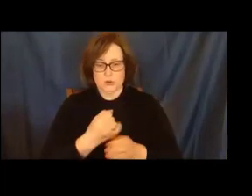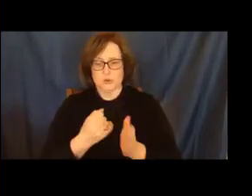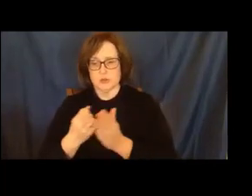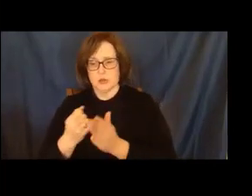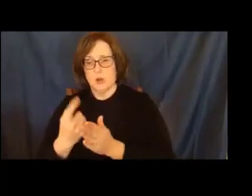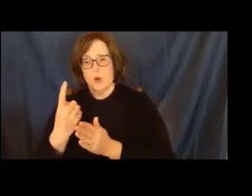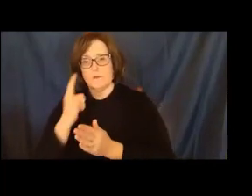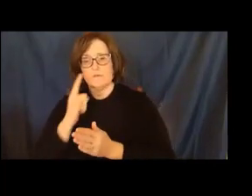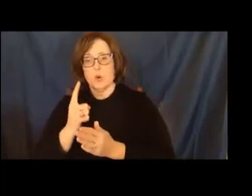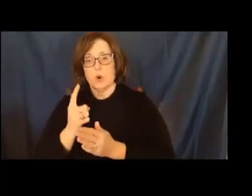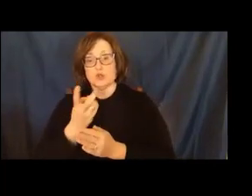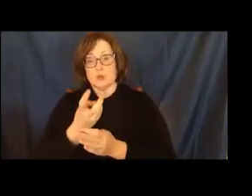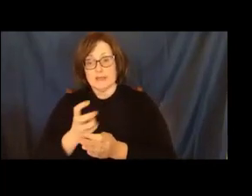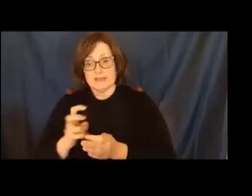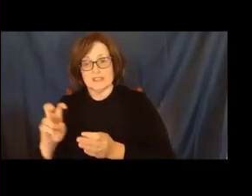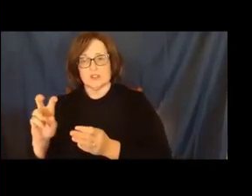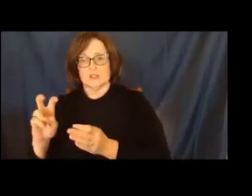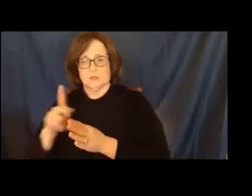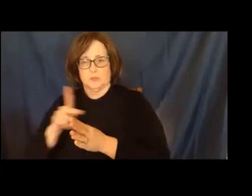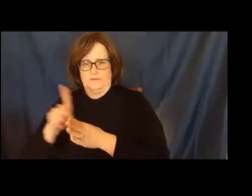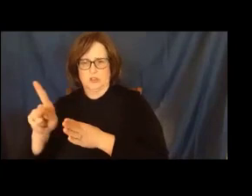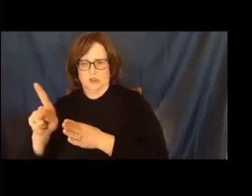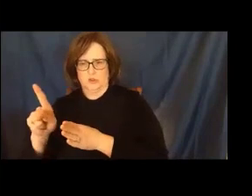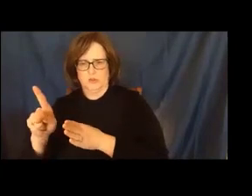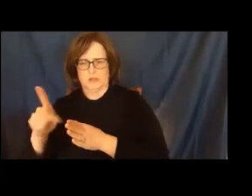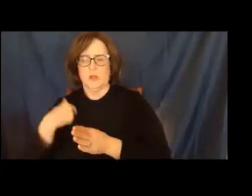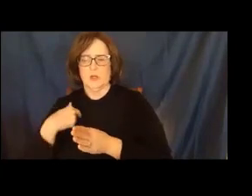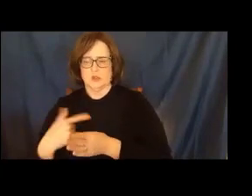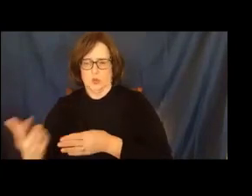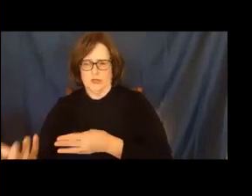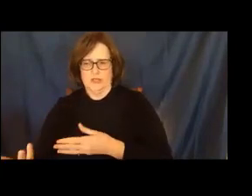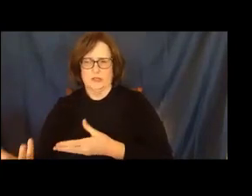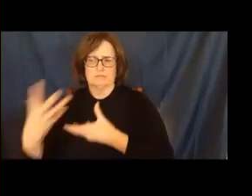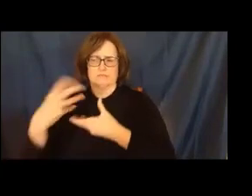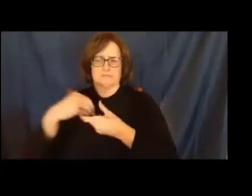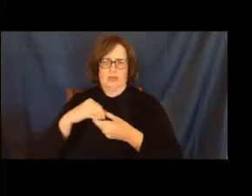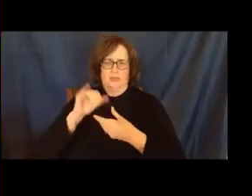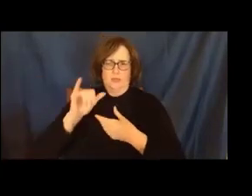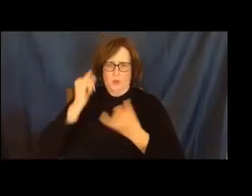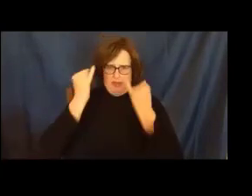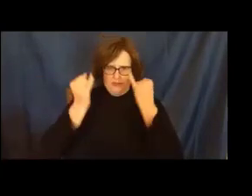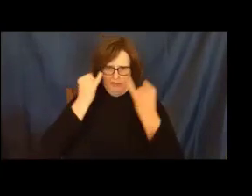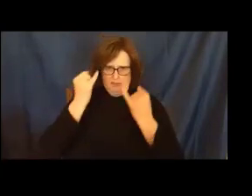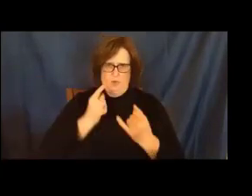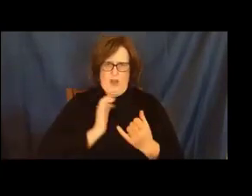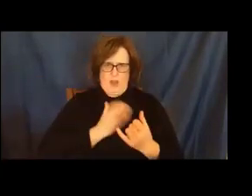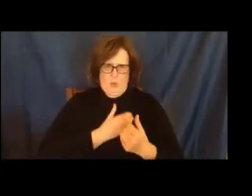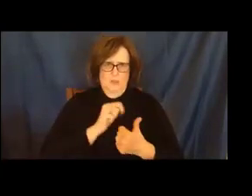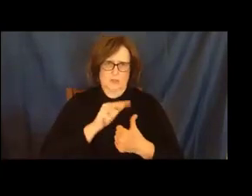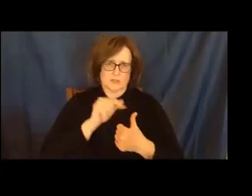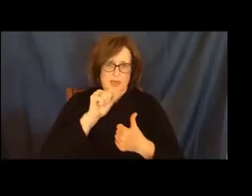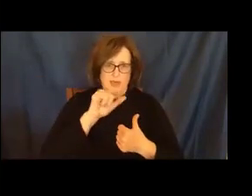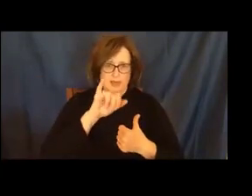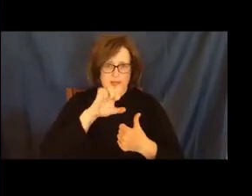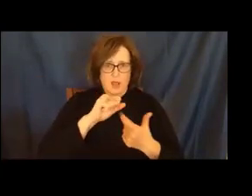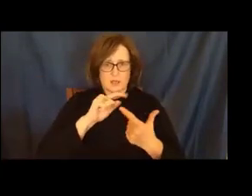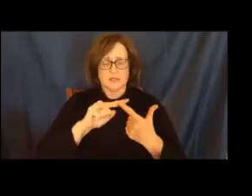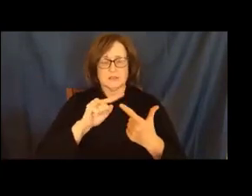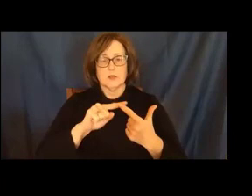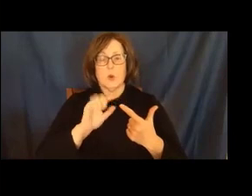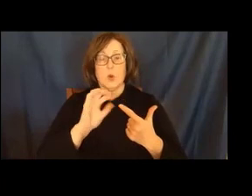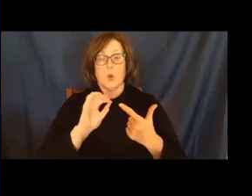which we've then mimicked with our toolkit for allies, organizations, and Black, Indigenous, and people of